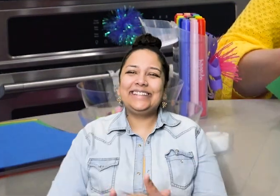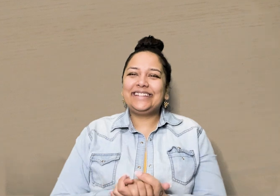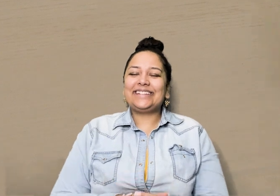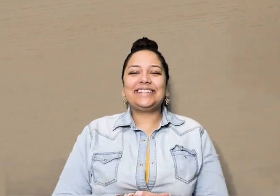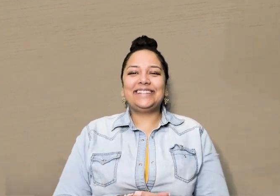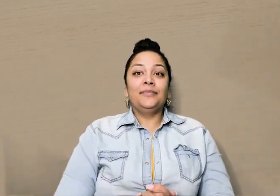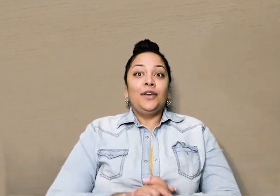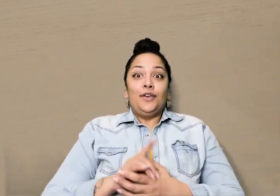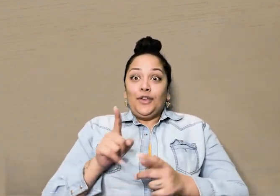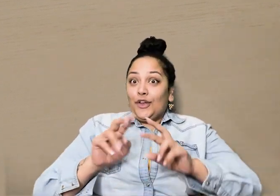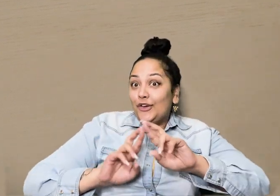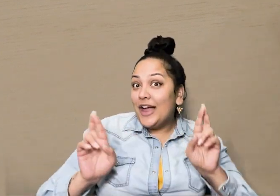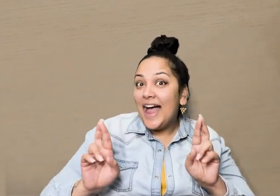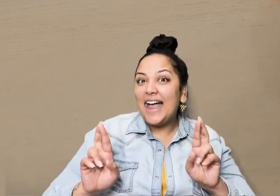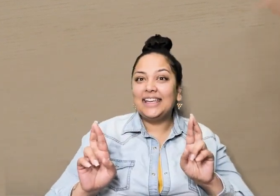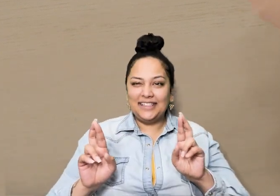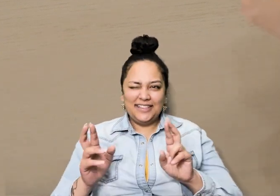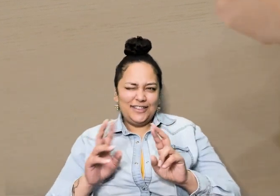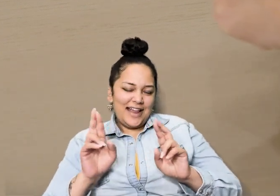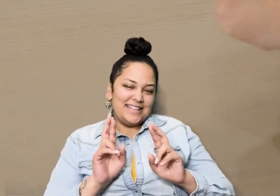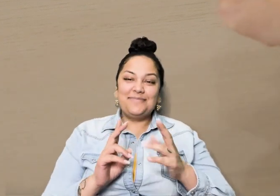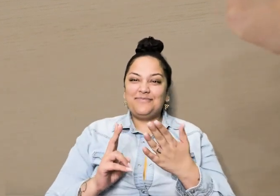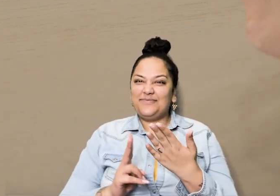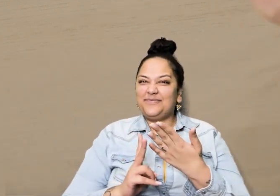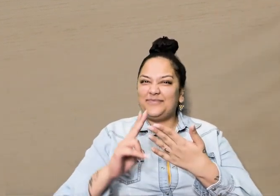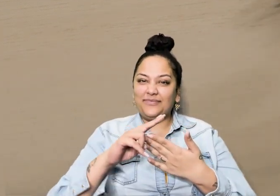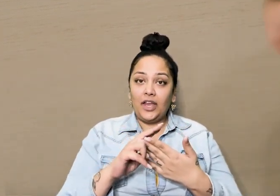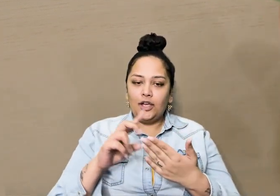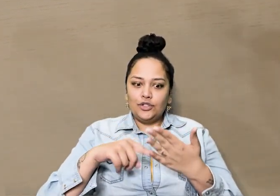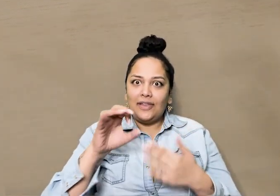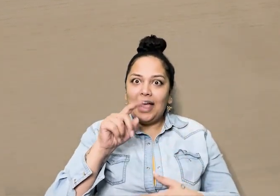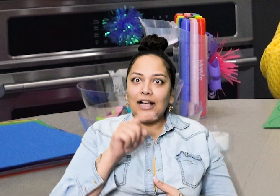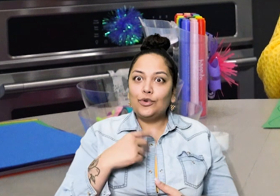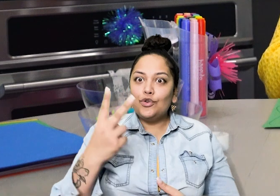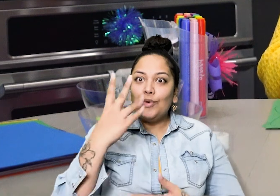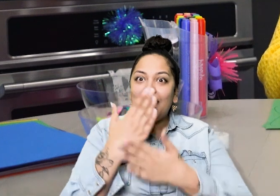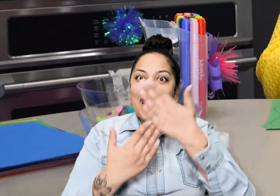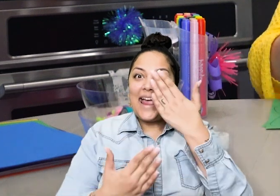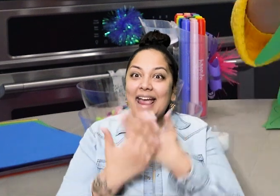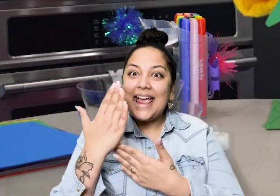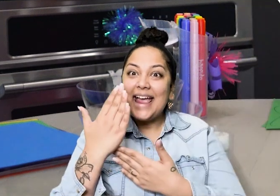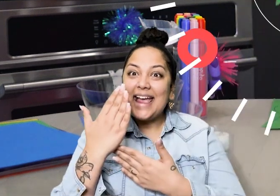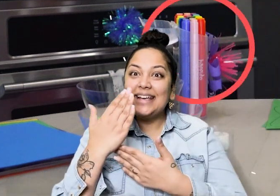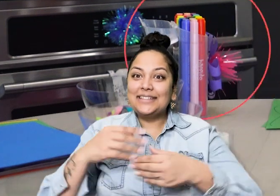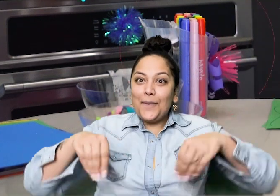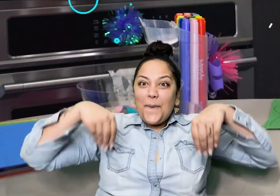Okay, bring that around, and are you ready? Check this out.